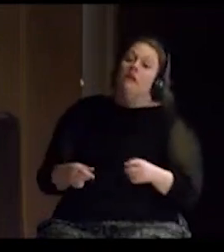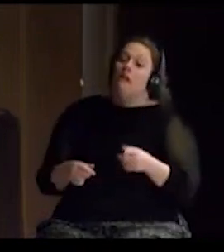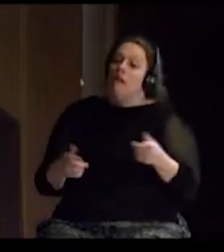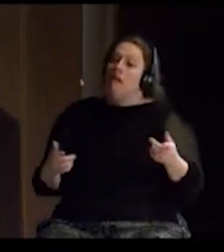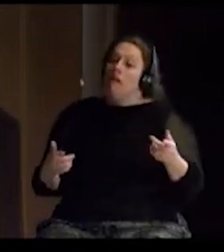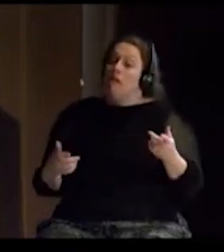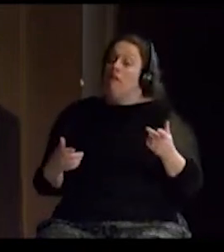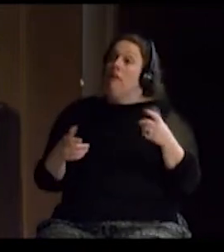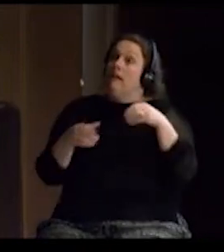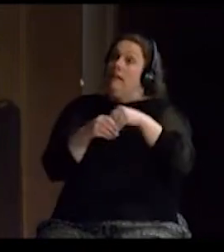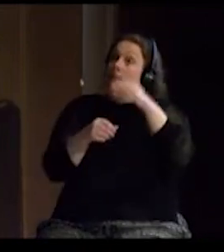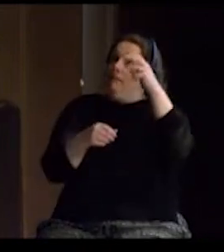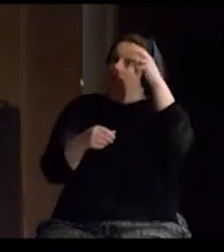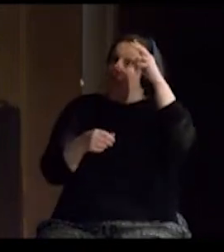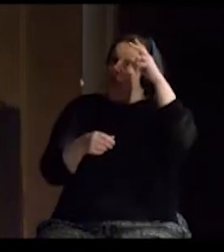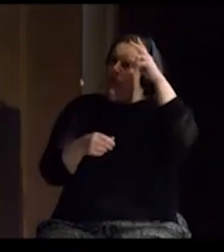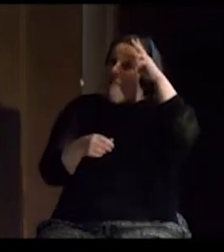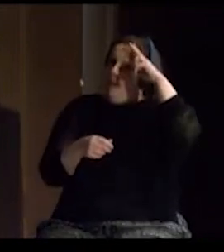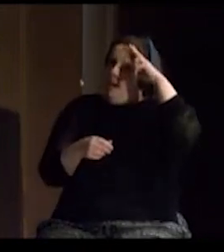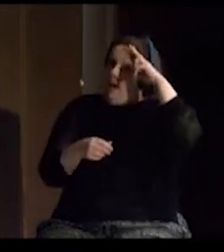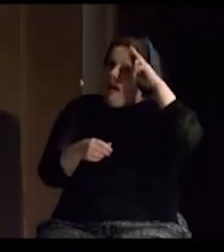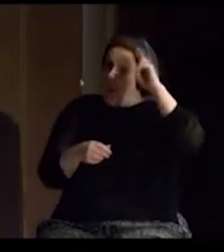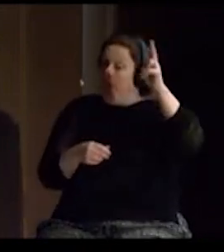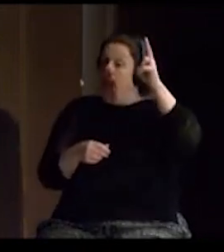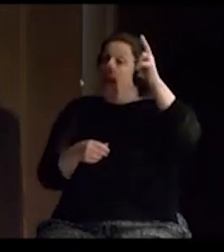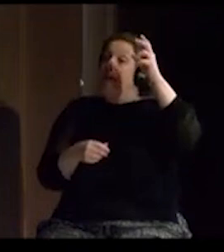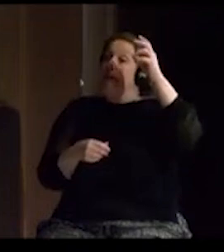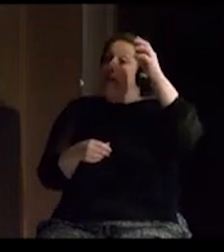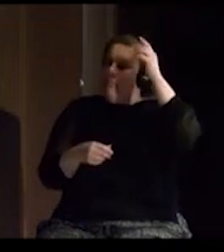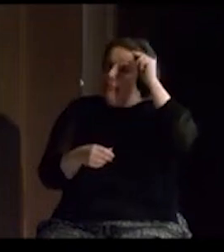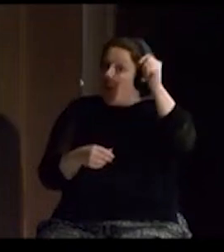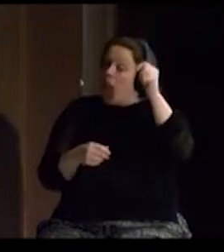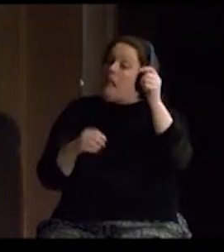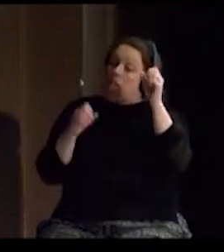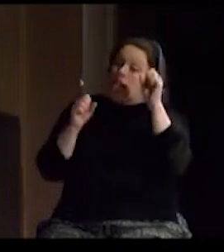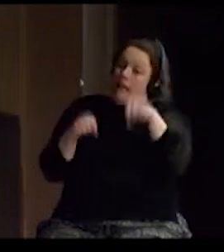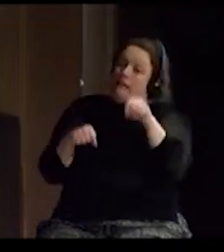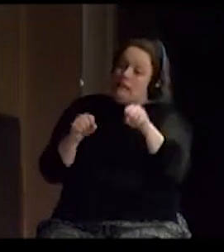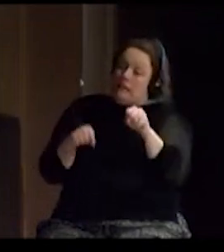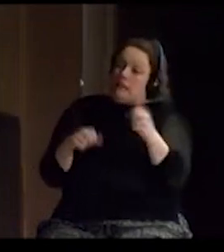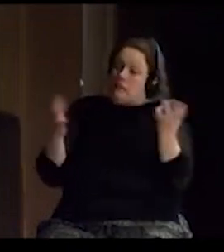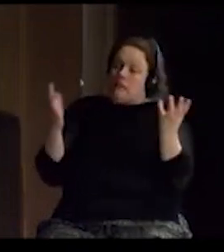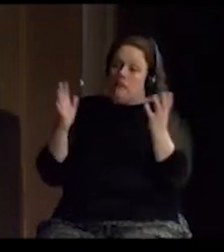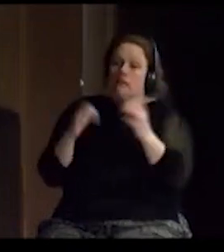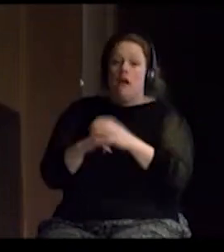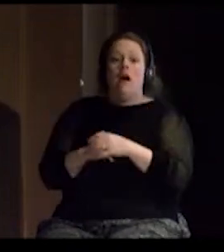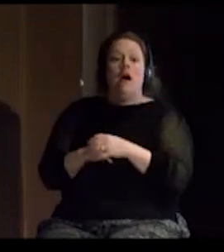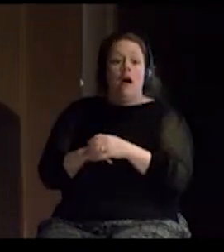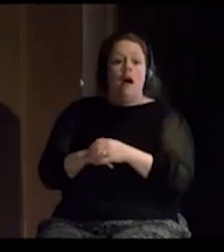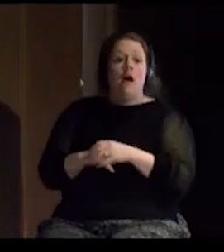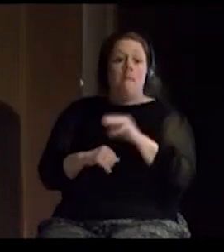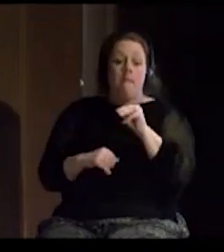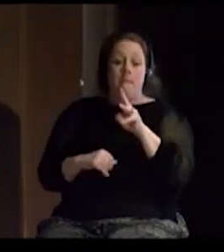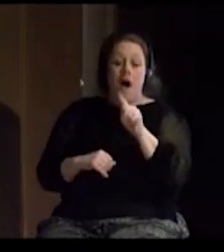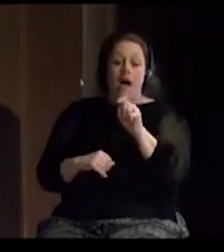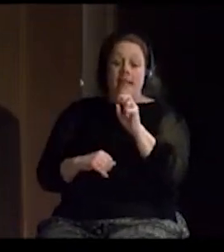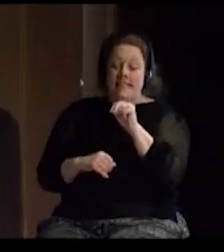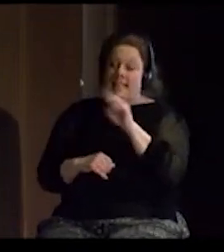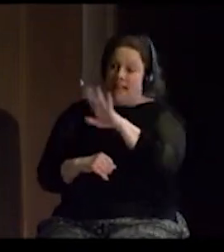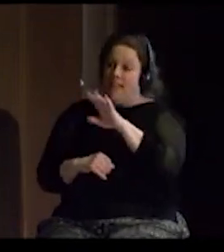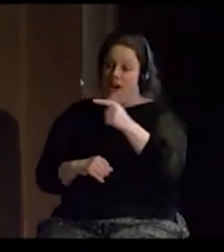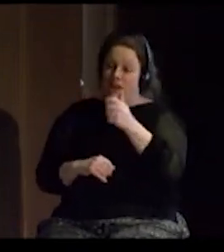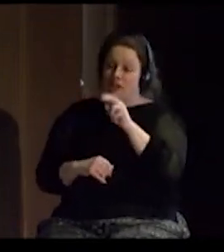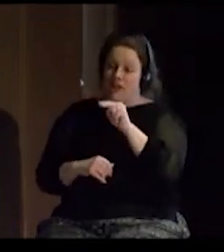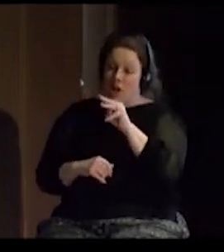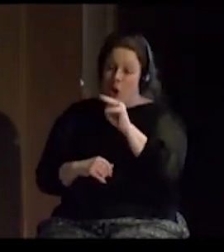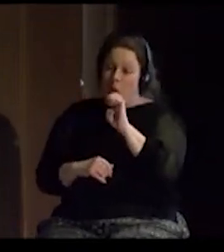hypothetically, it can be done. And the great thing about having mutton's genome is that we have a